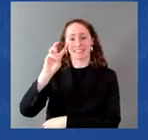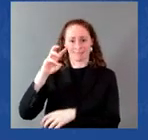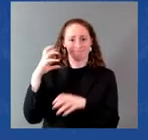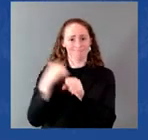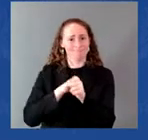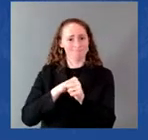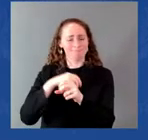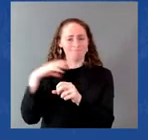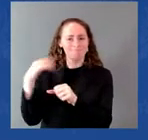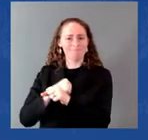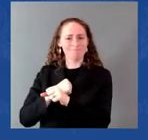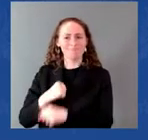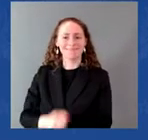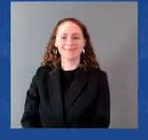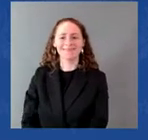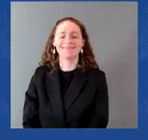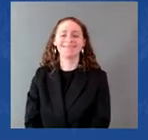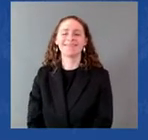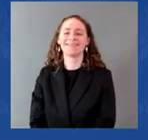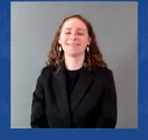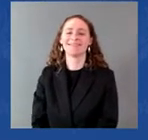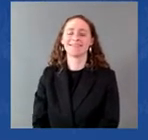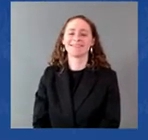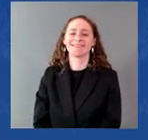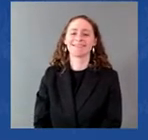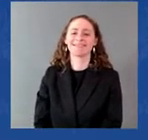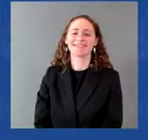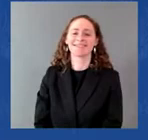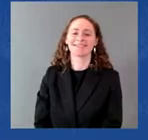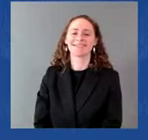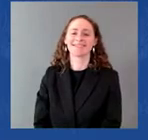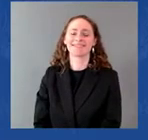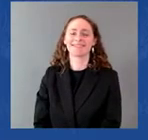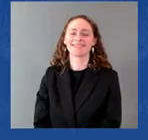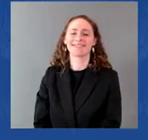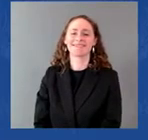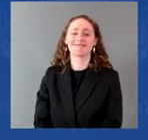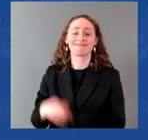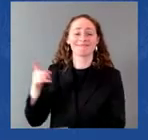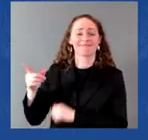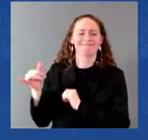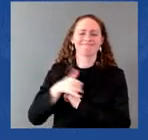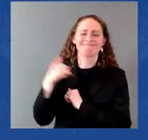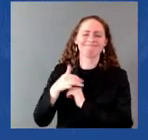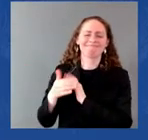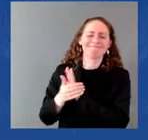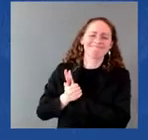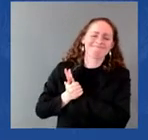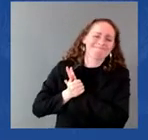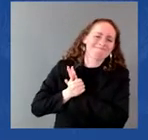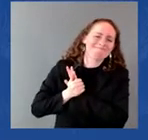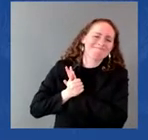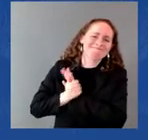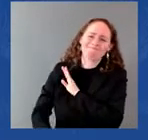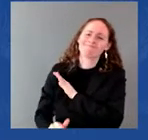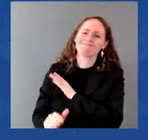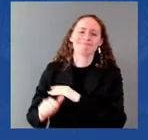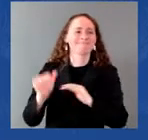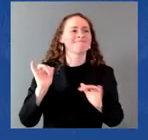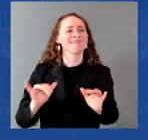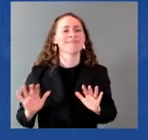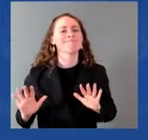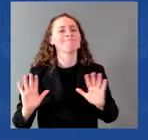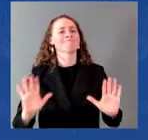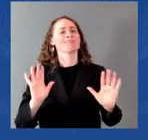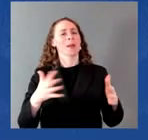talent that's defined American culture in the 20th century, well in the 21st century. Talent like past Kennedy Center